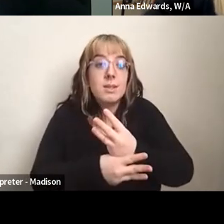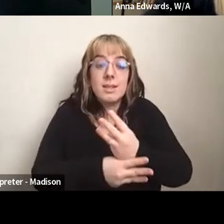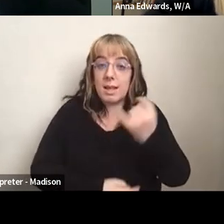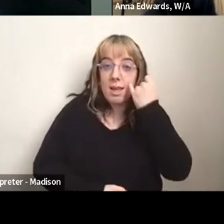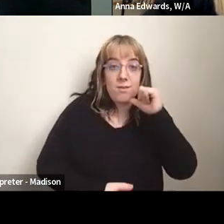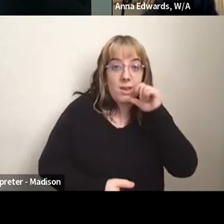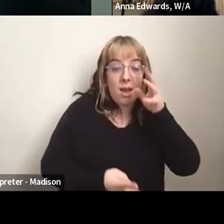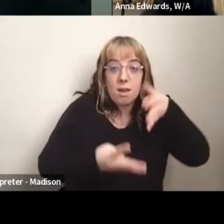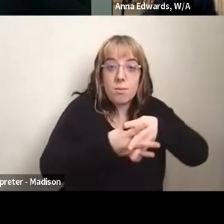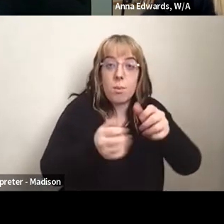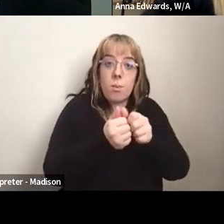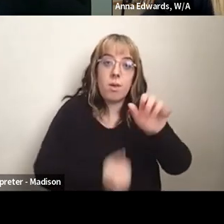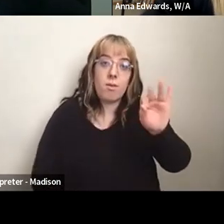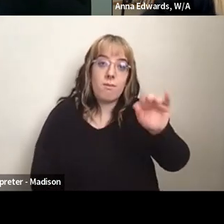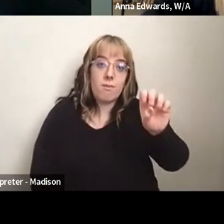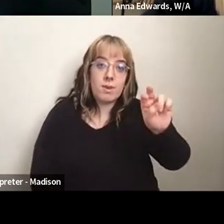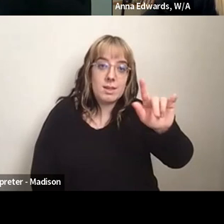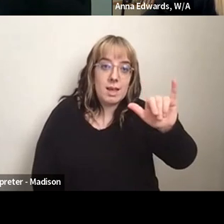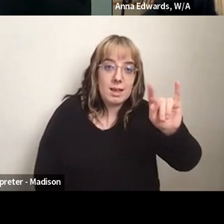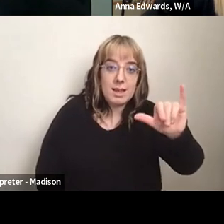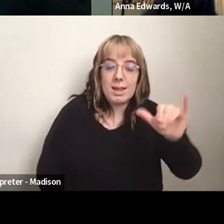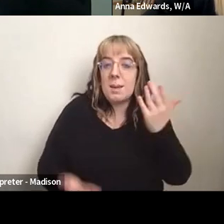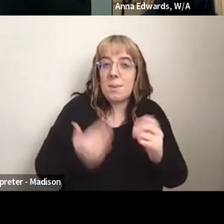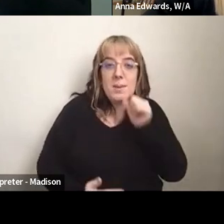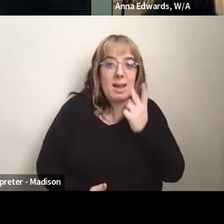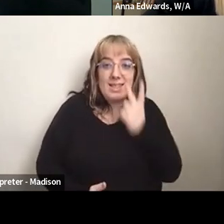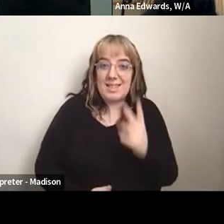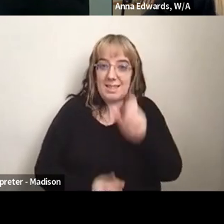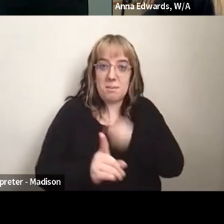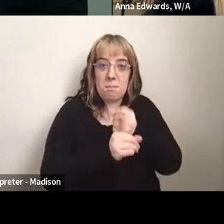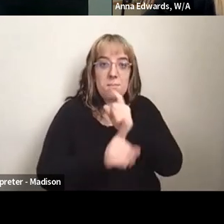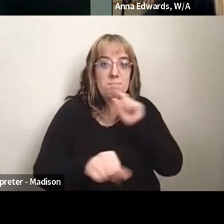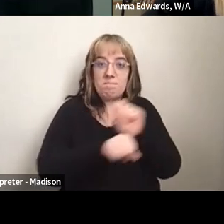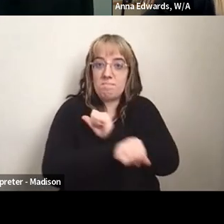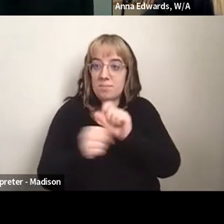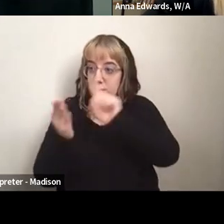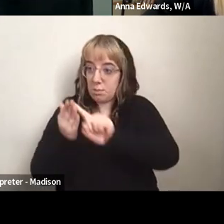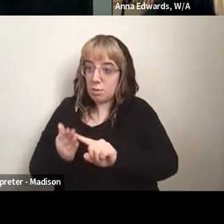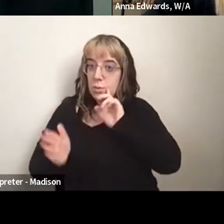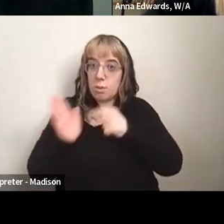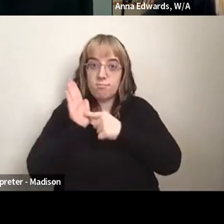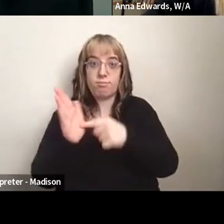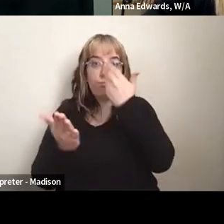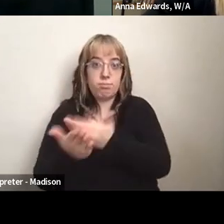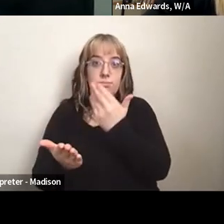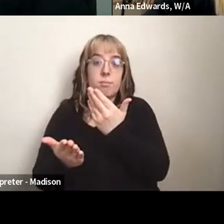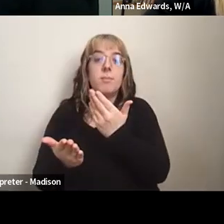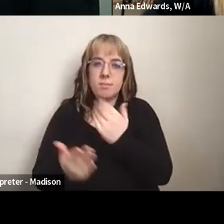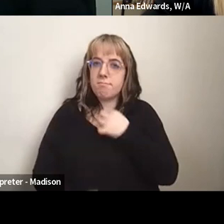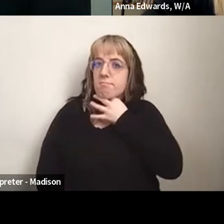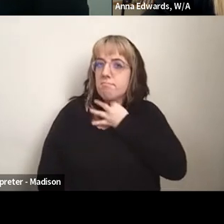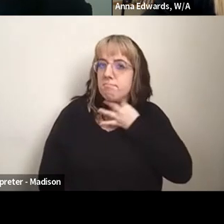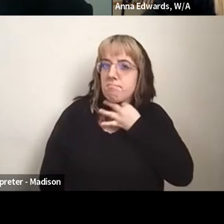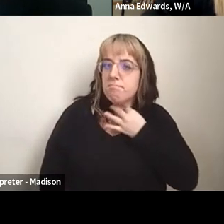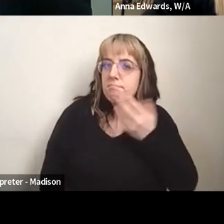with fidelity, you're probably not going to see the impact that the research would show. And so I'm curious to